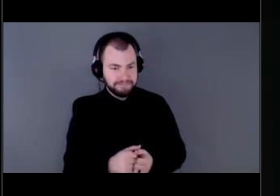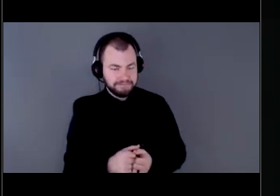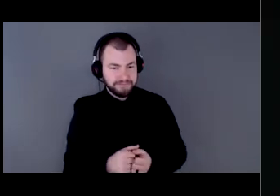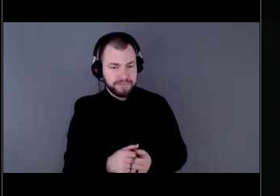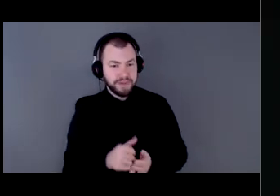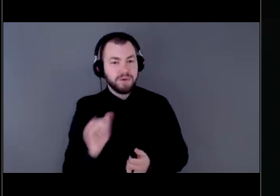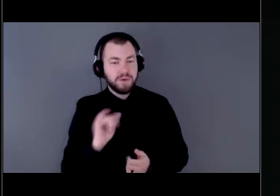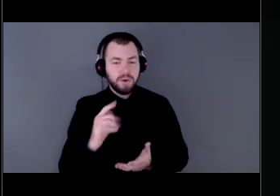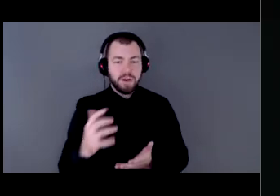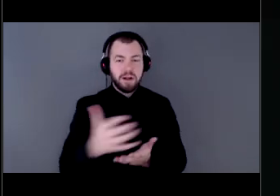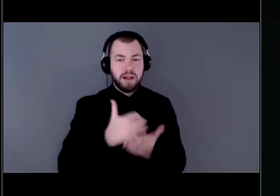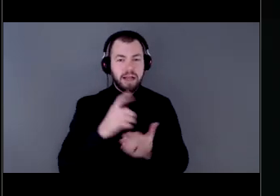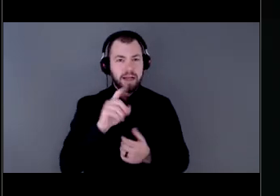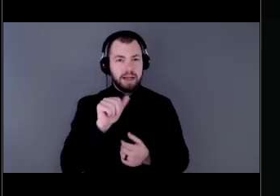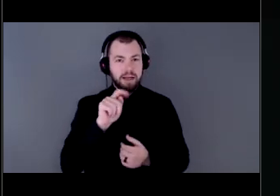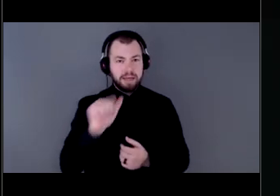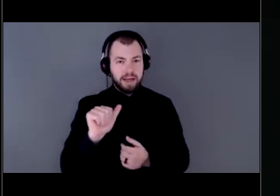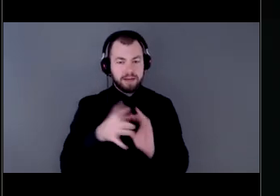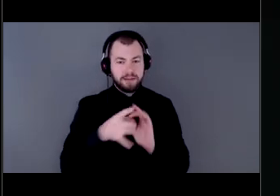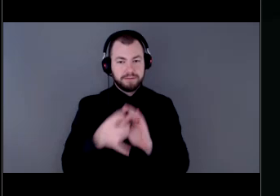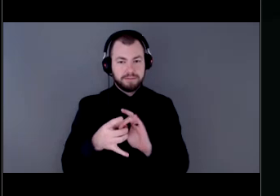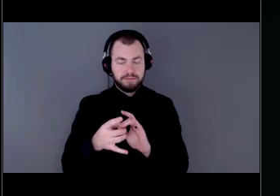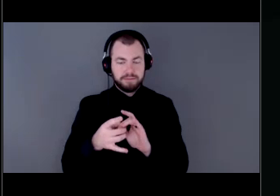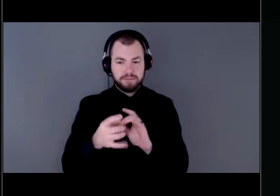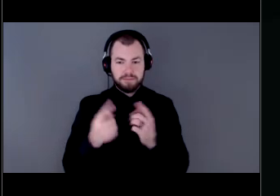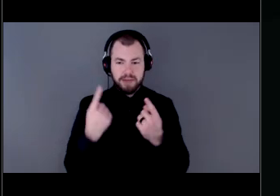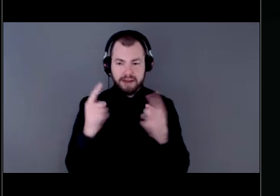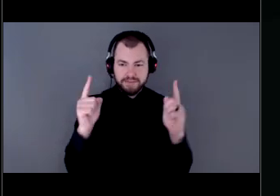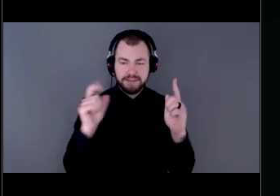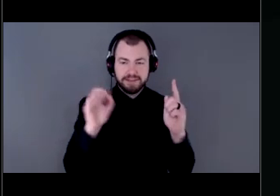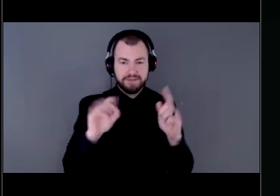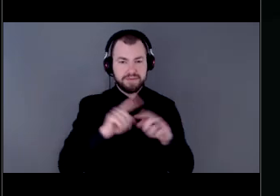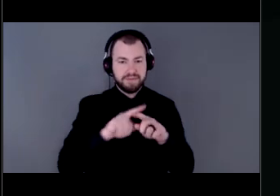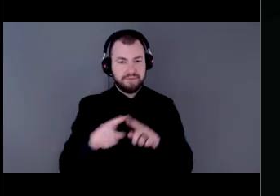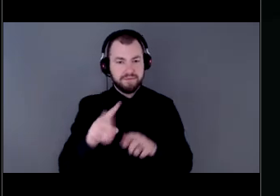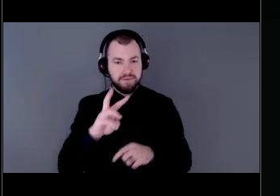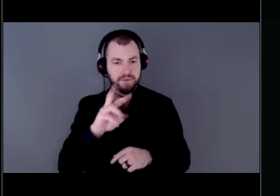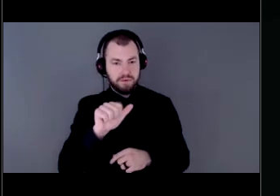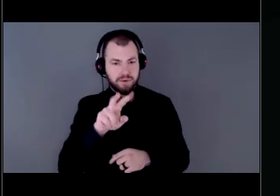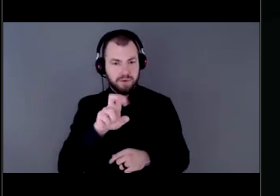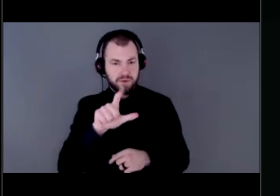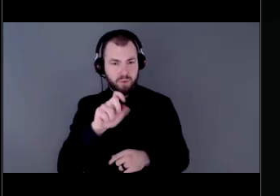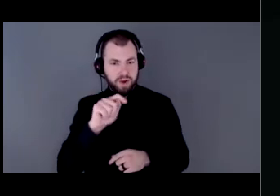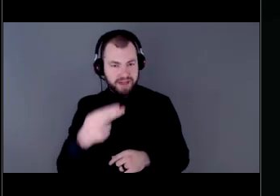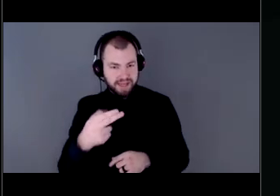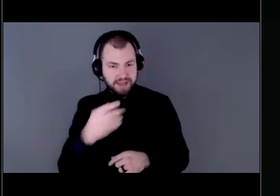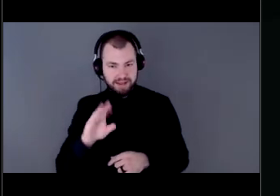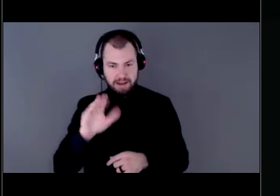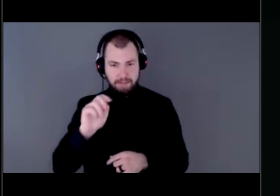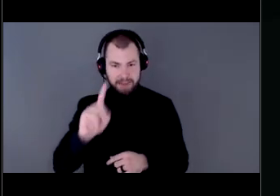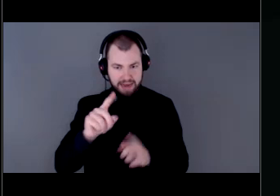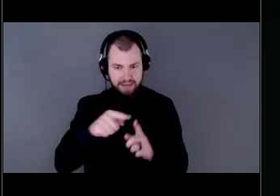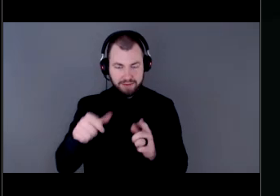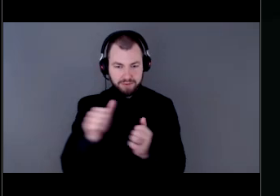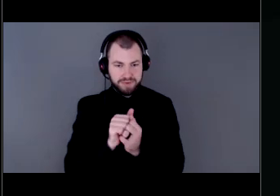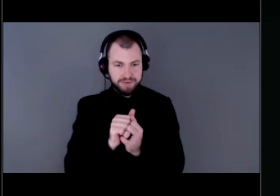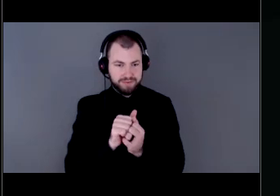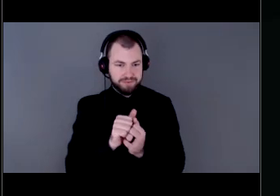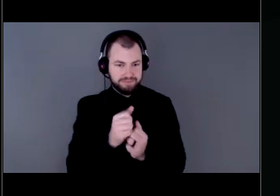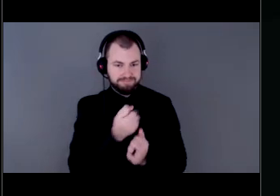data regarding the efficacy of different wavelengths and different bands with our multispectral drone here